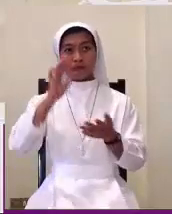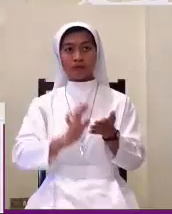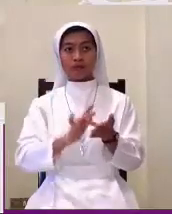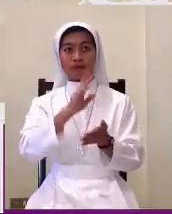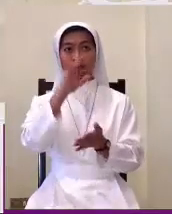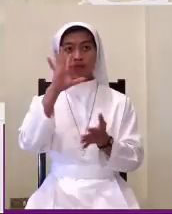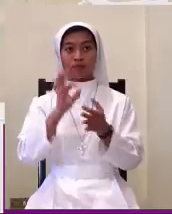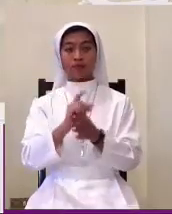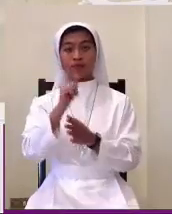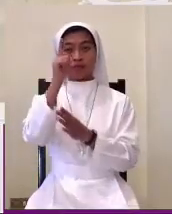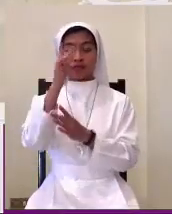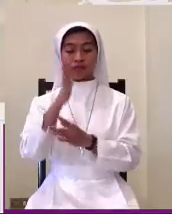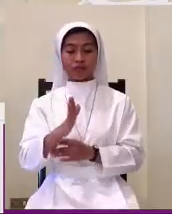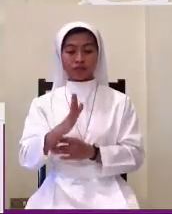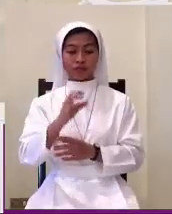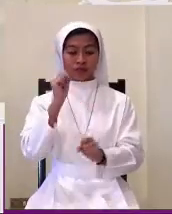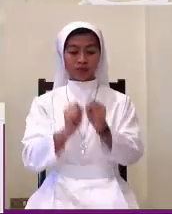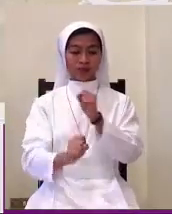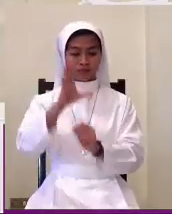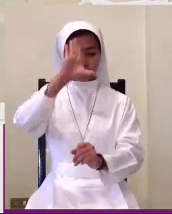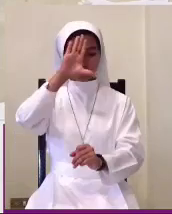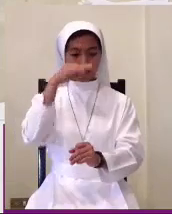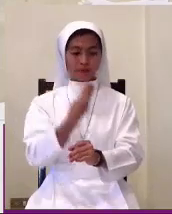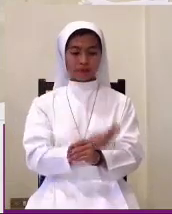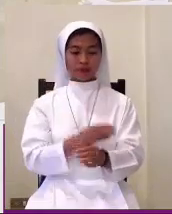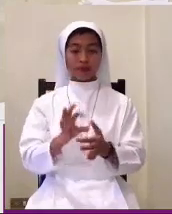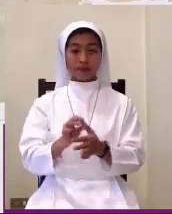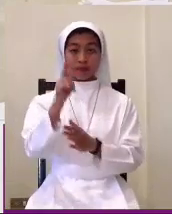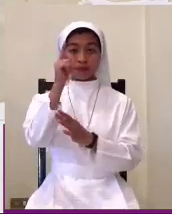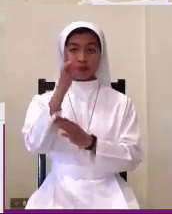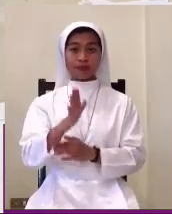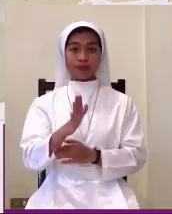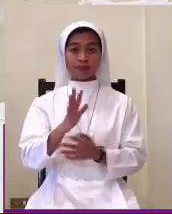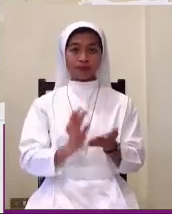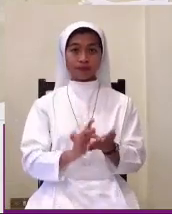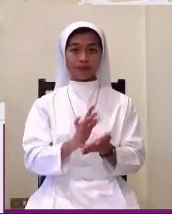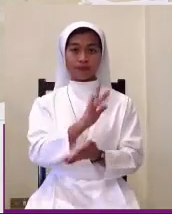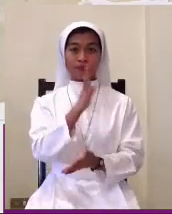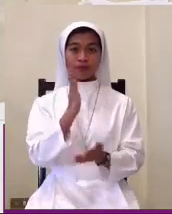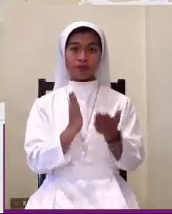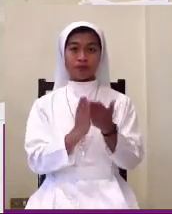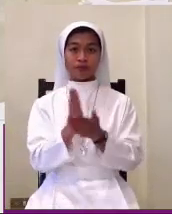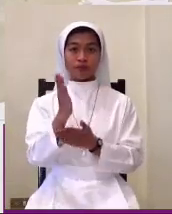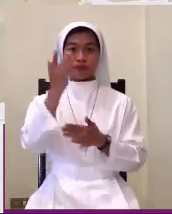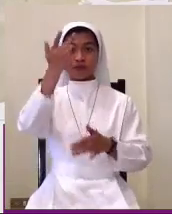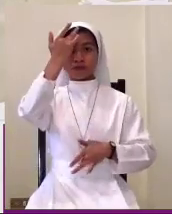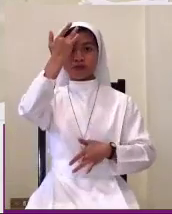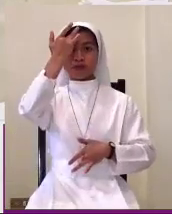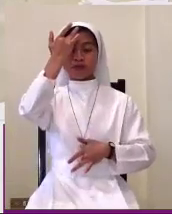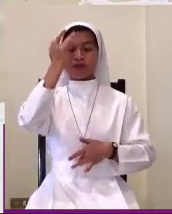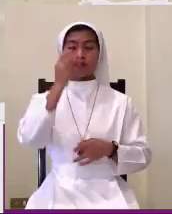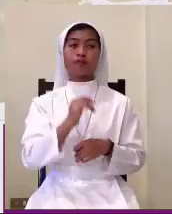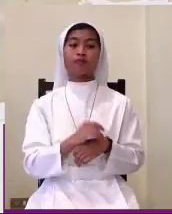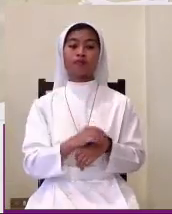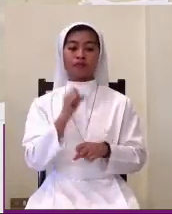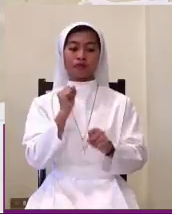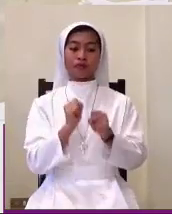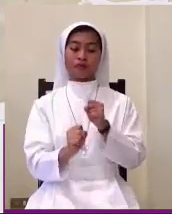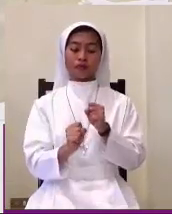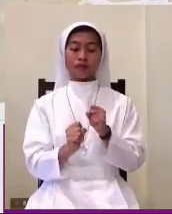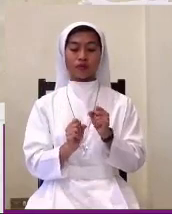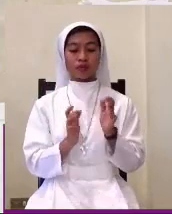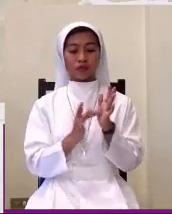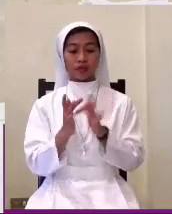that the Son of God may be glorified through it." Now Jesus loved Martha and